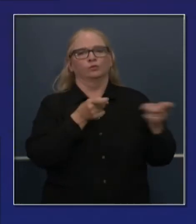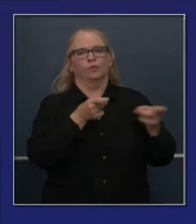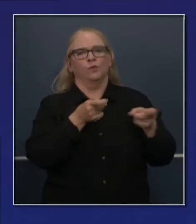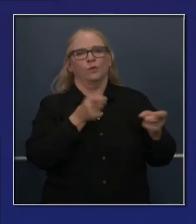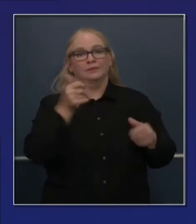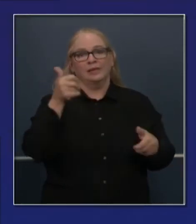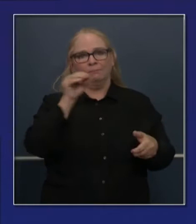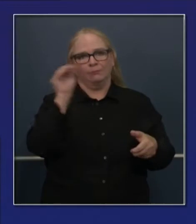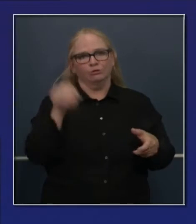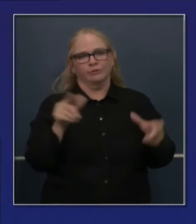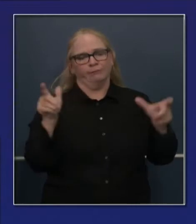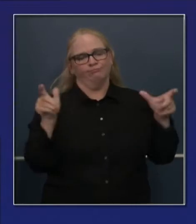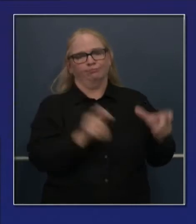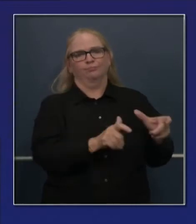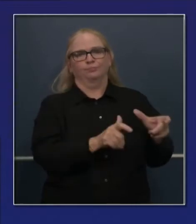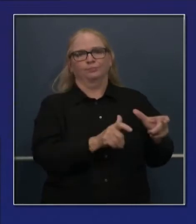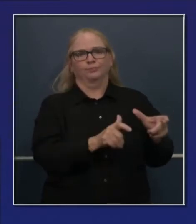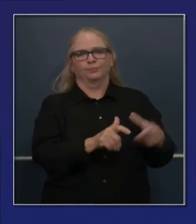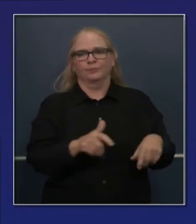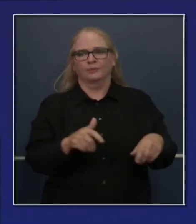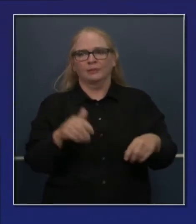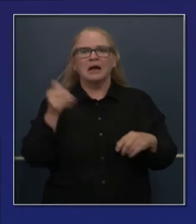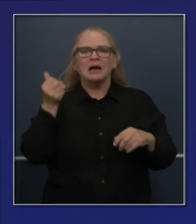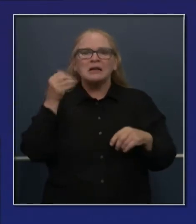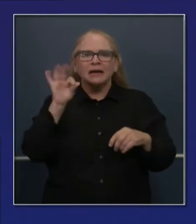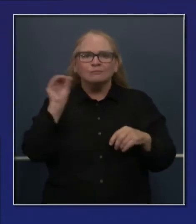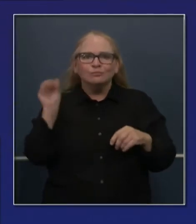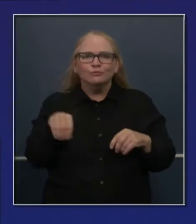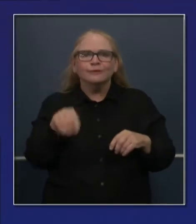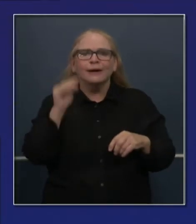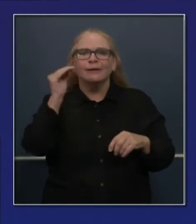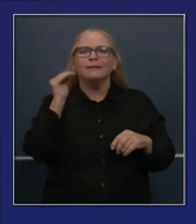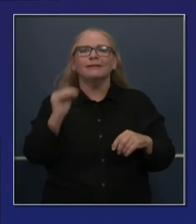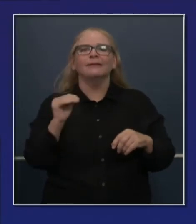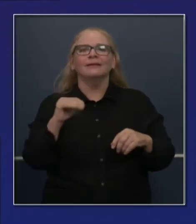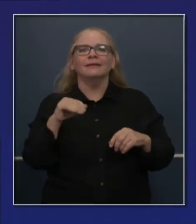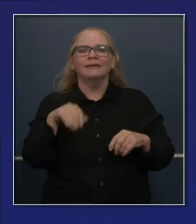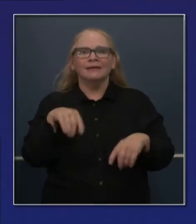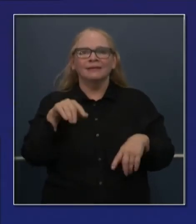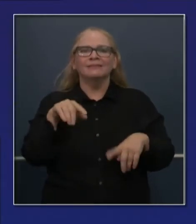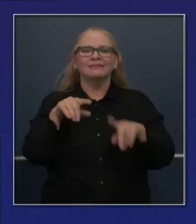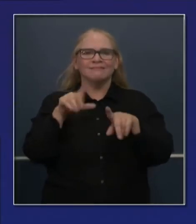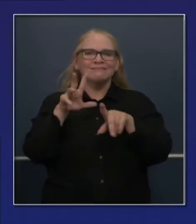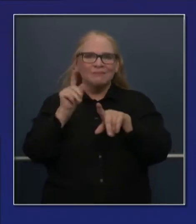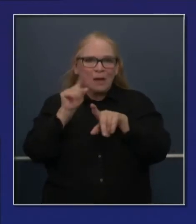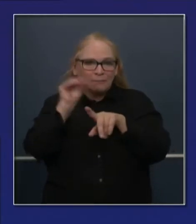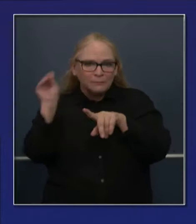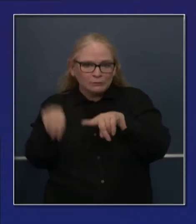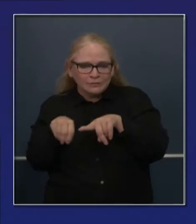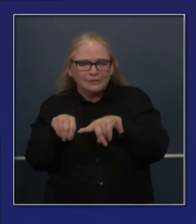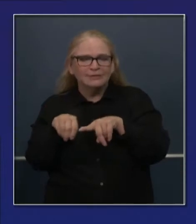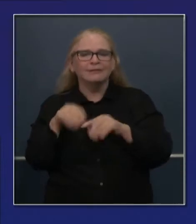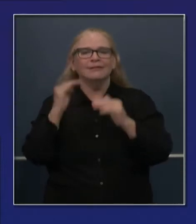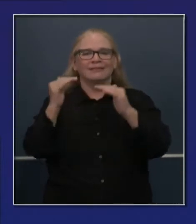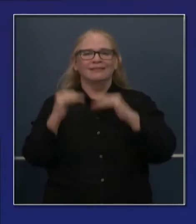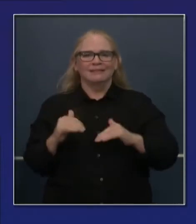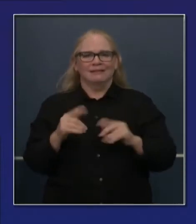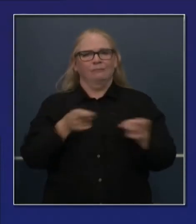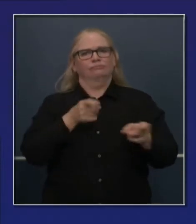Fire, Ranch Fire at 19%, Lake Fire, progress being made, 31% containment. Apple Fire,